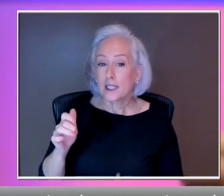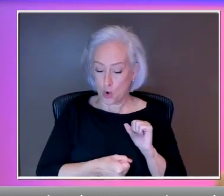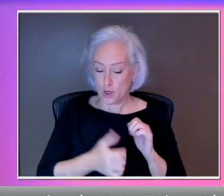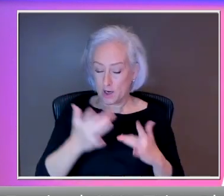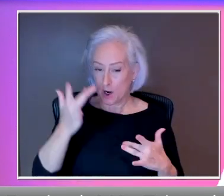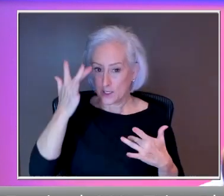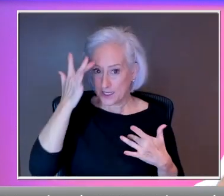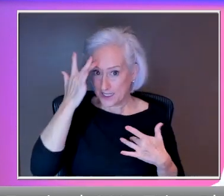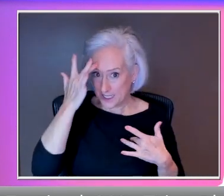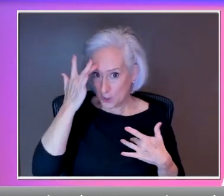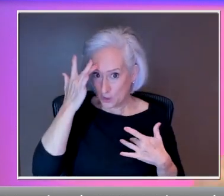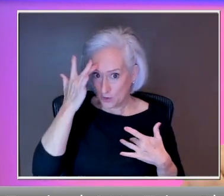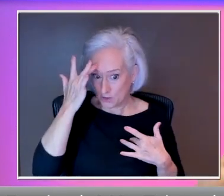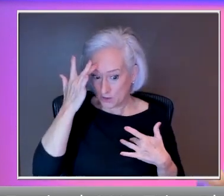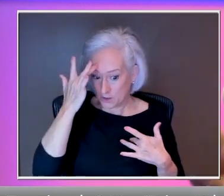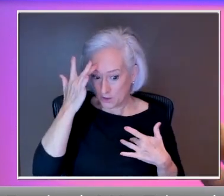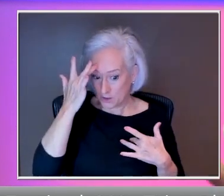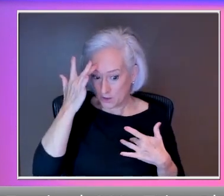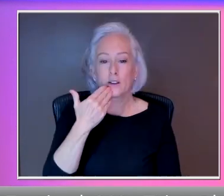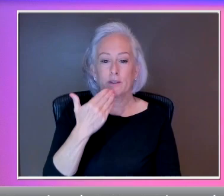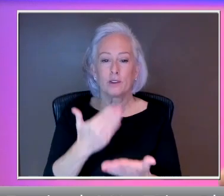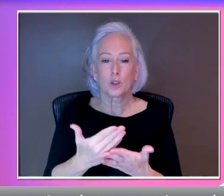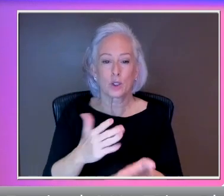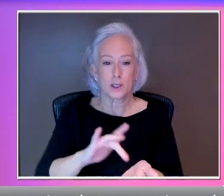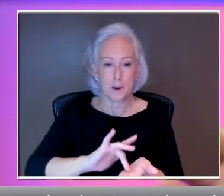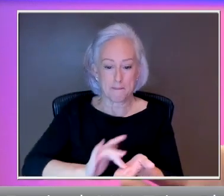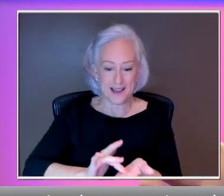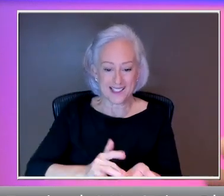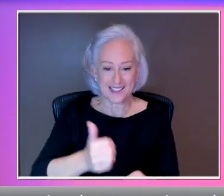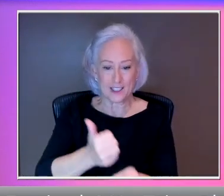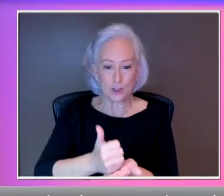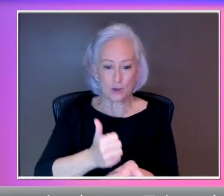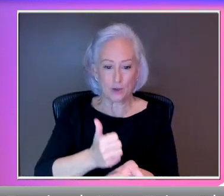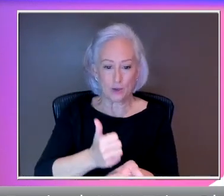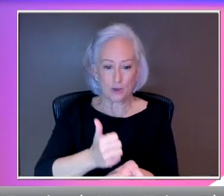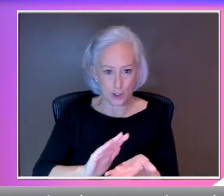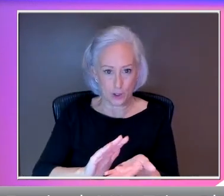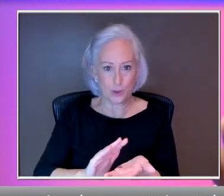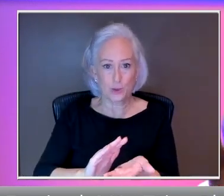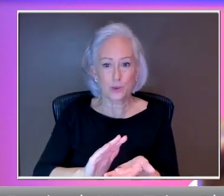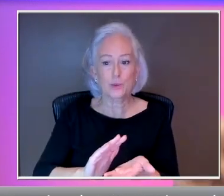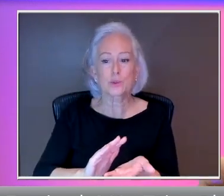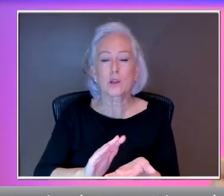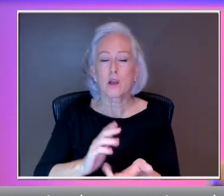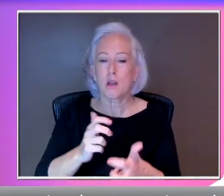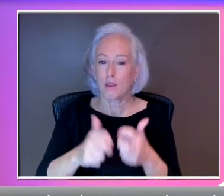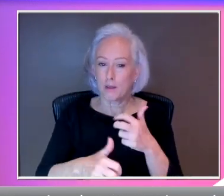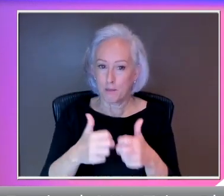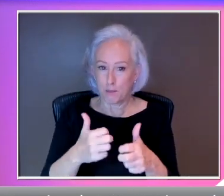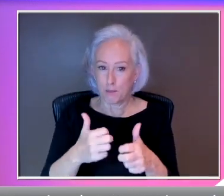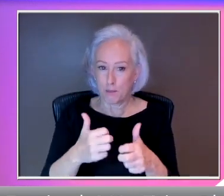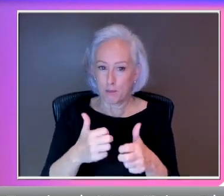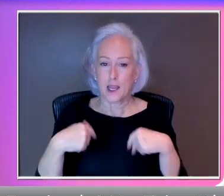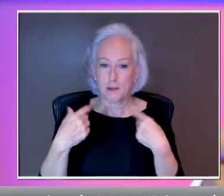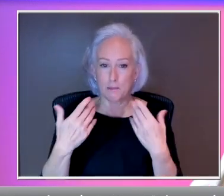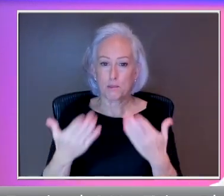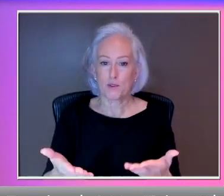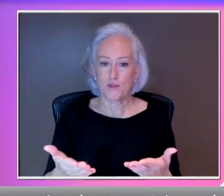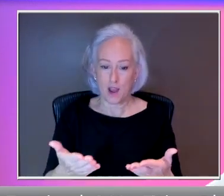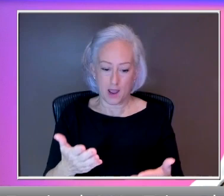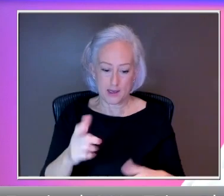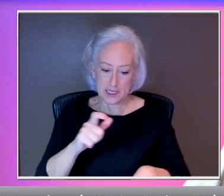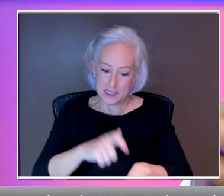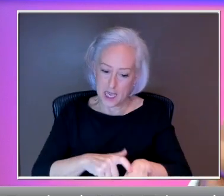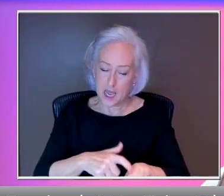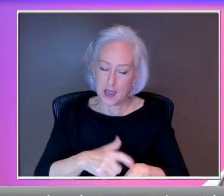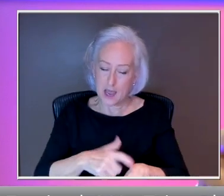them on good medications to help suppress and give the heart some time to heal, and you rule out other things that can cause a weak